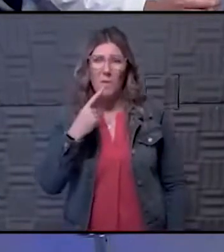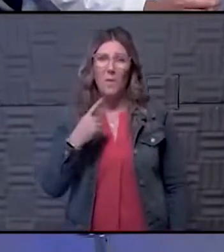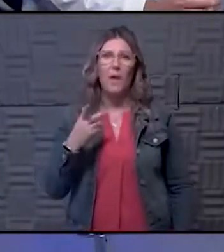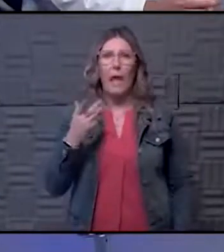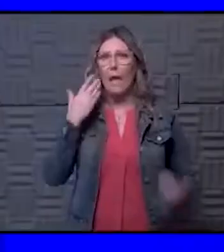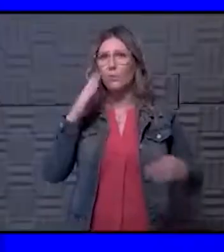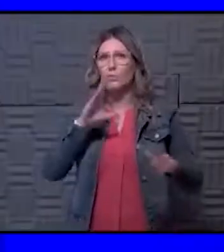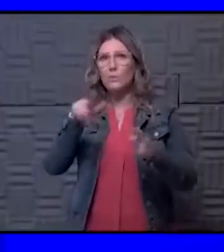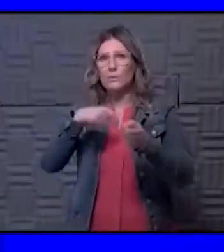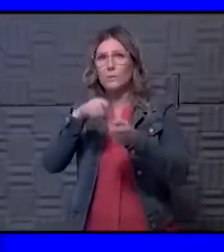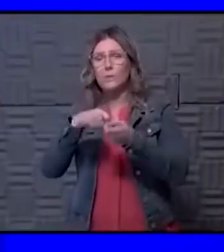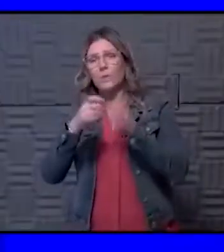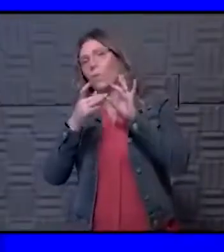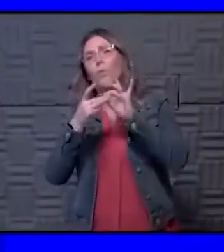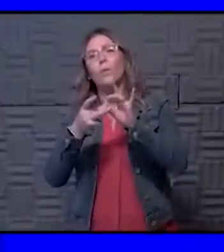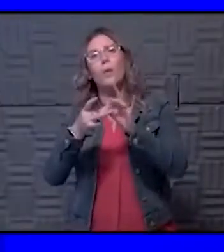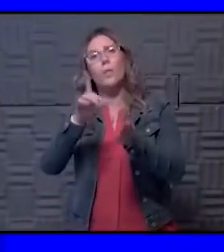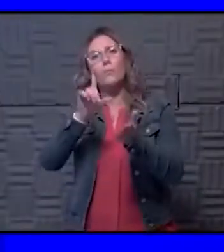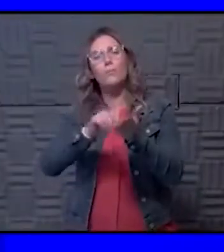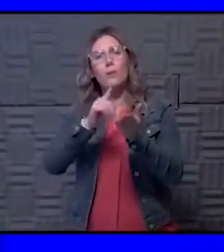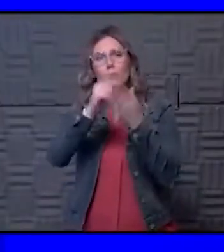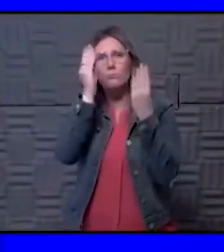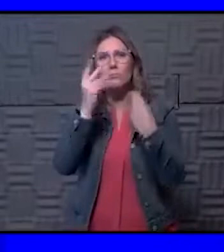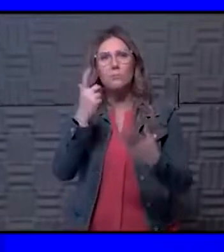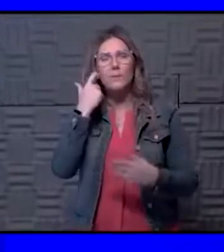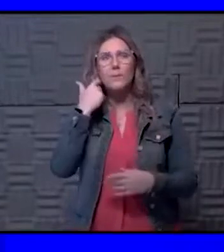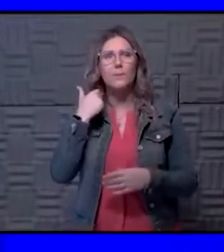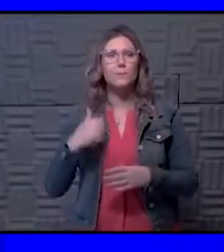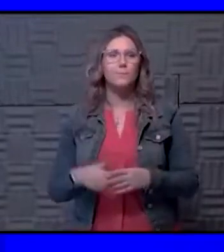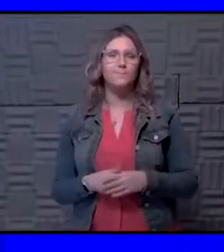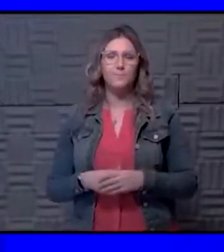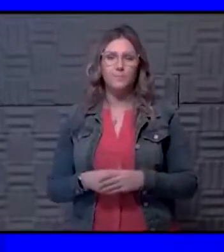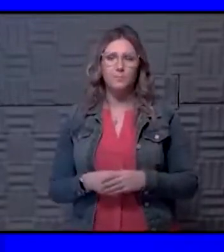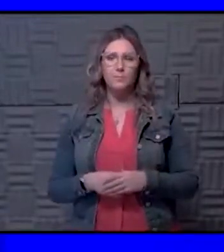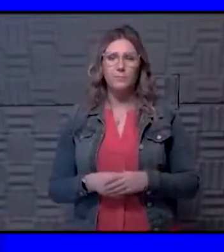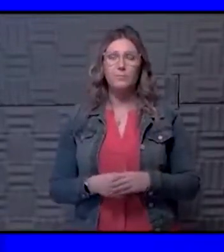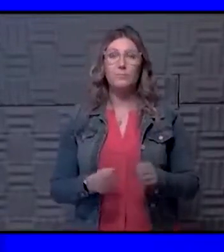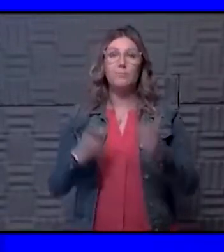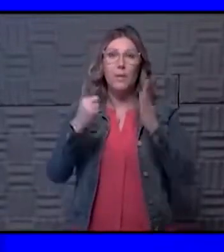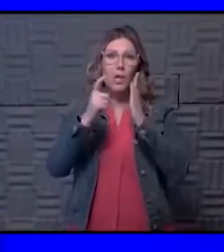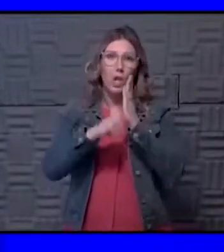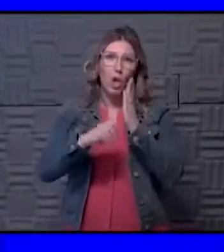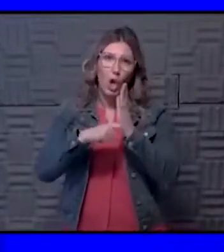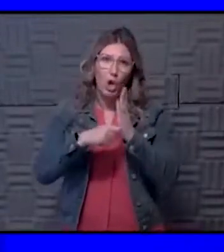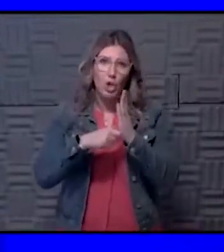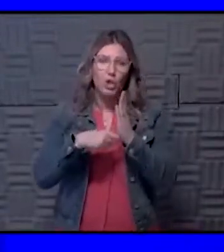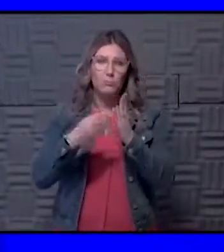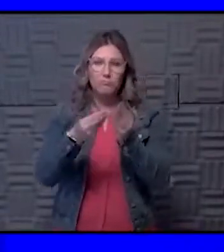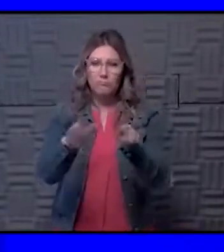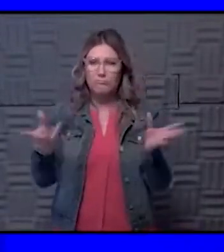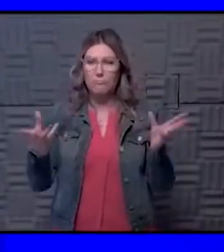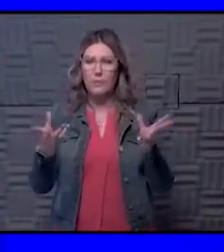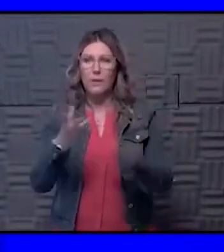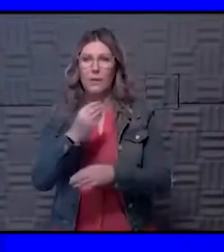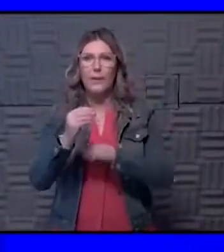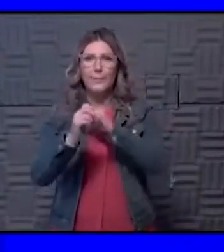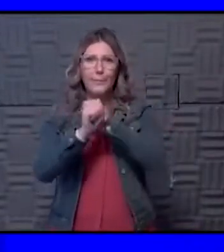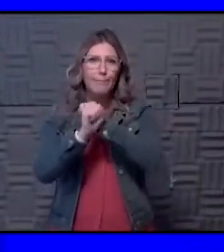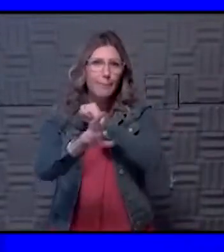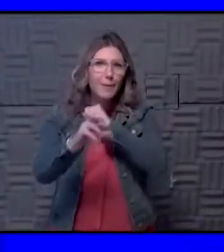don't know anything specific as far as published data. I know that there's a lot of articles out there in the media just